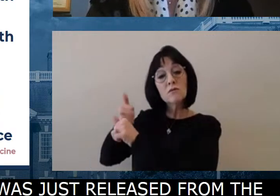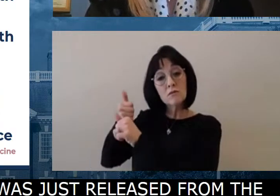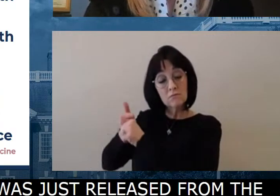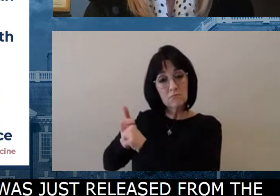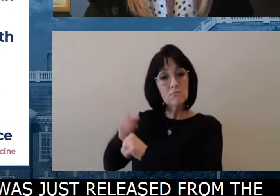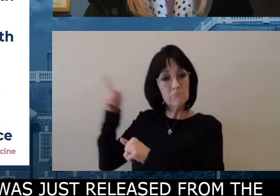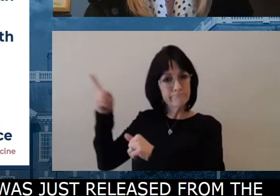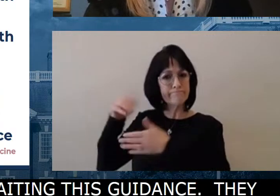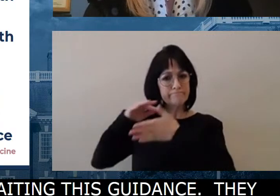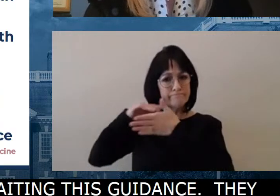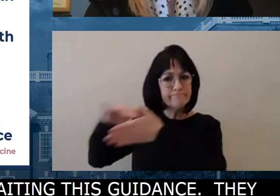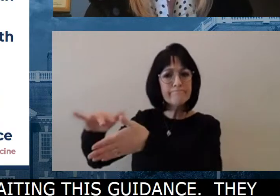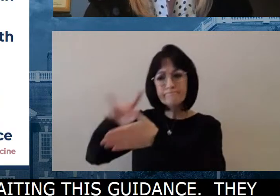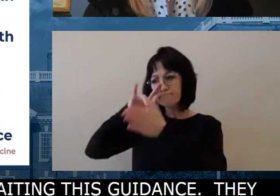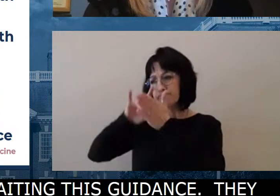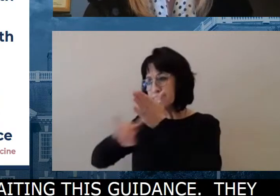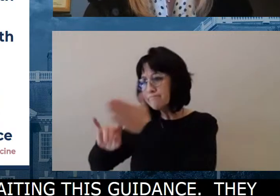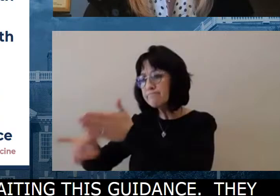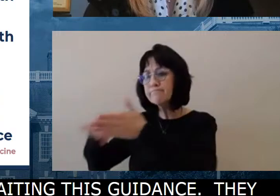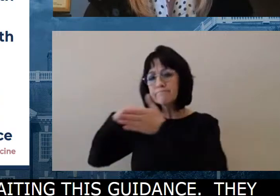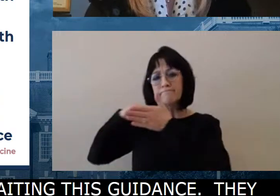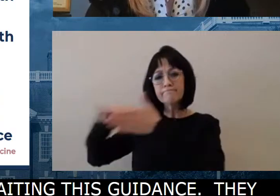of what